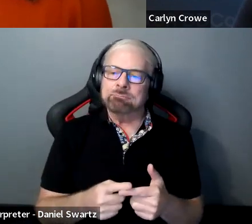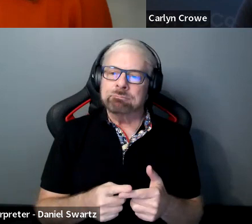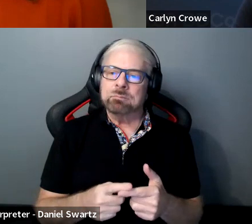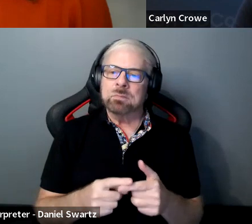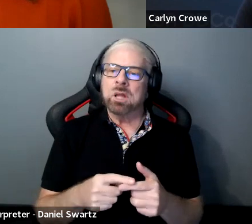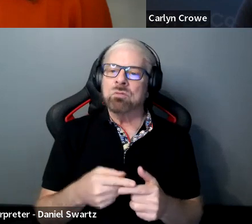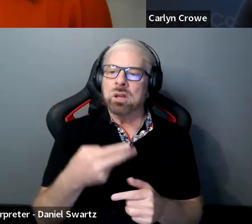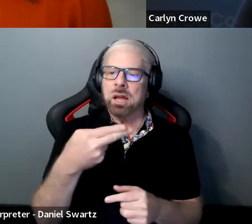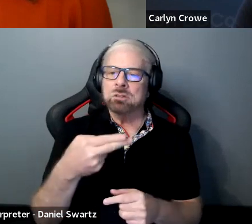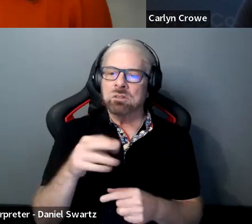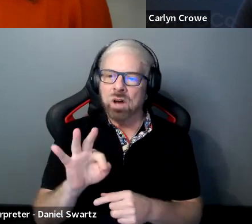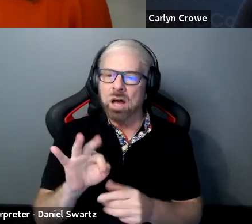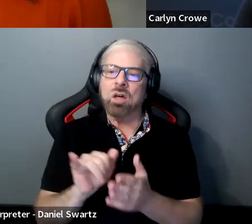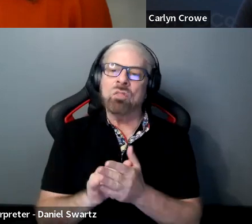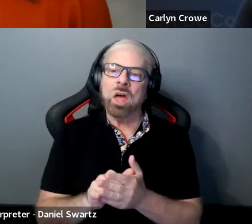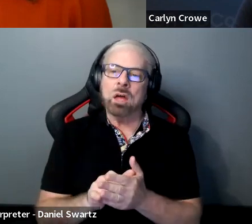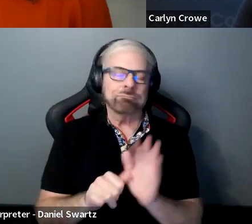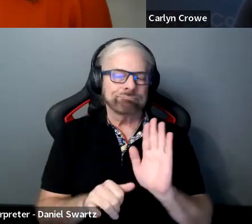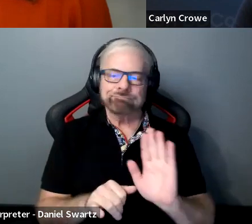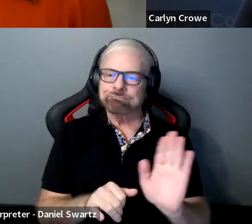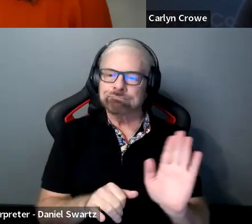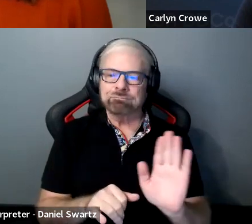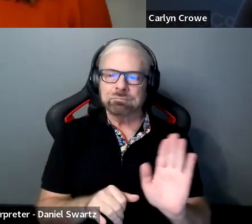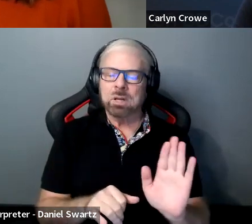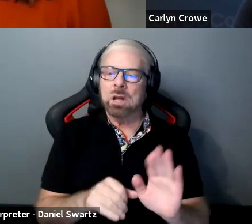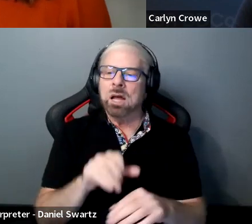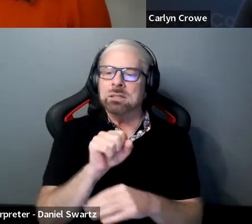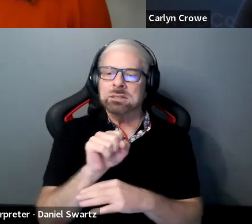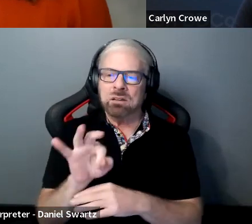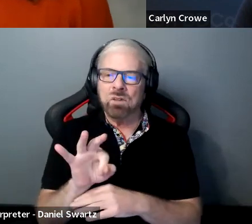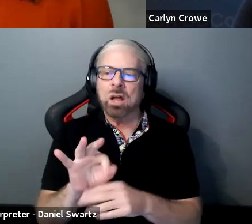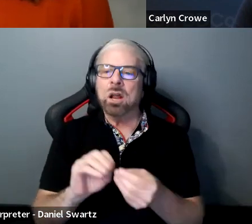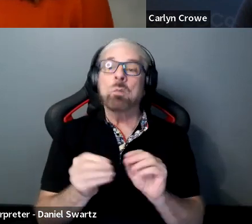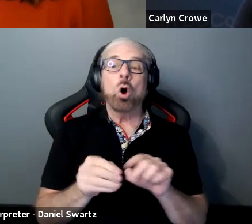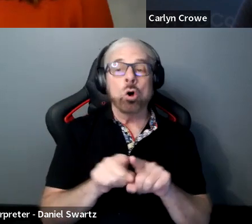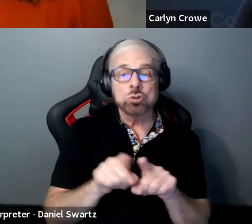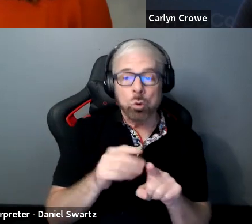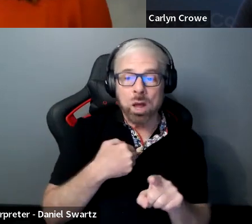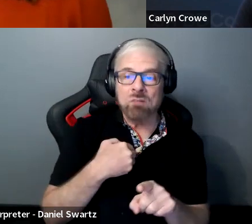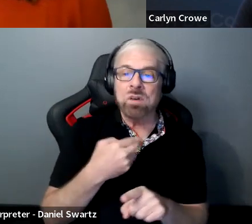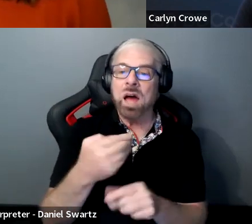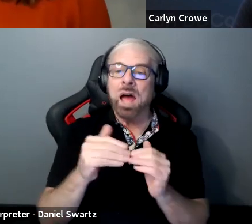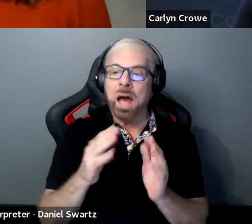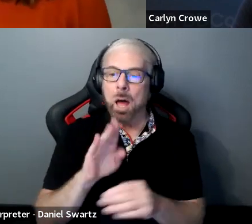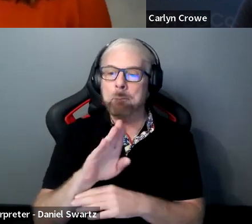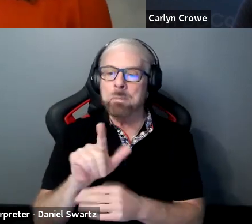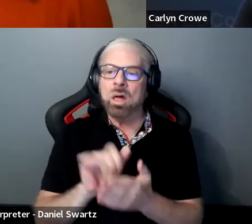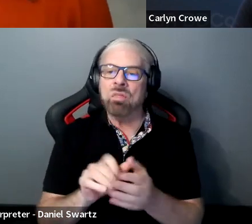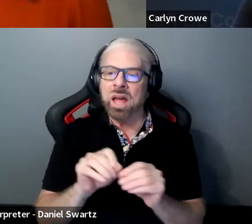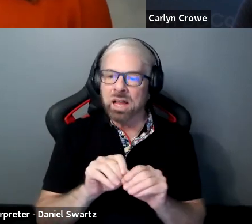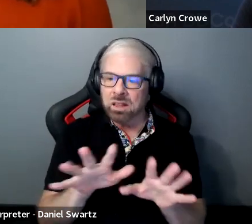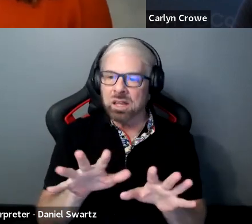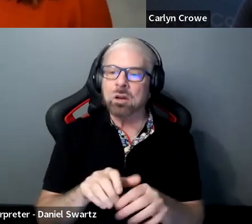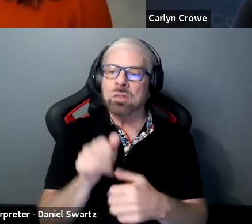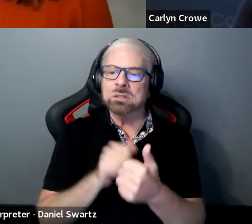House file that approved the subcommittee. I'm sorry, I only put the Senate file number on there, but there is a House bill that cleared a subcommittee yesterday.